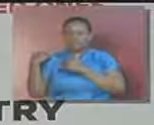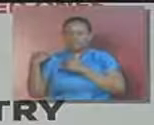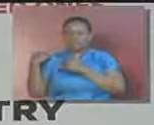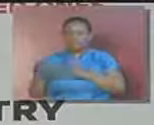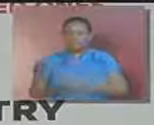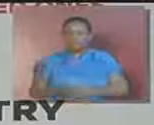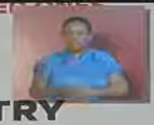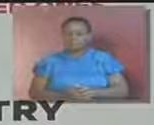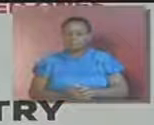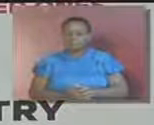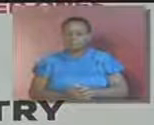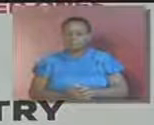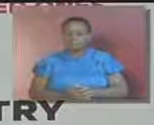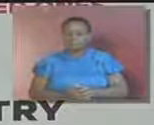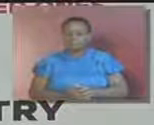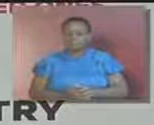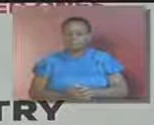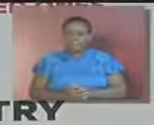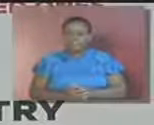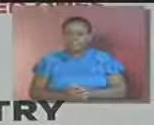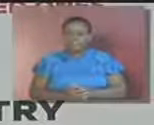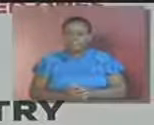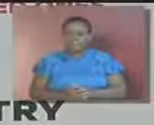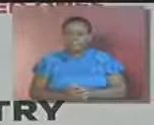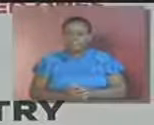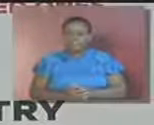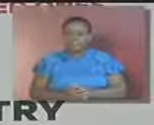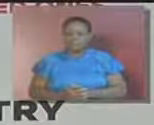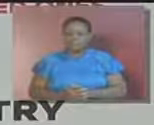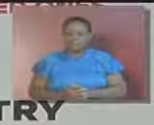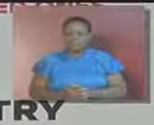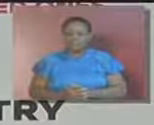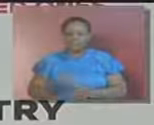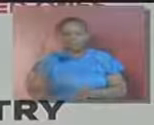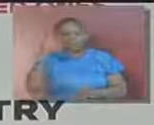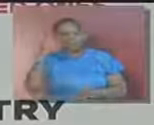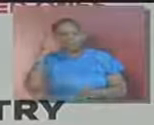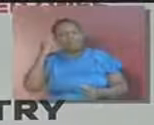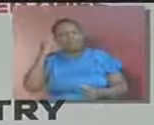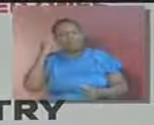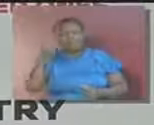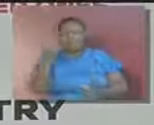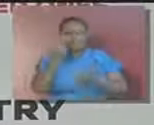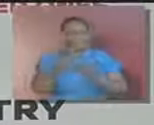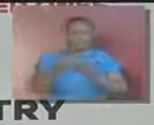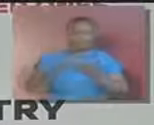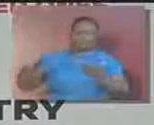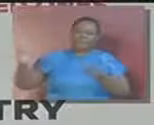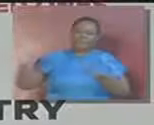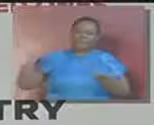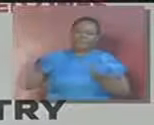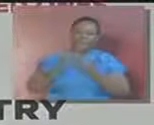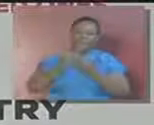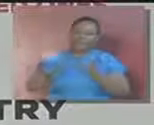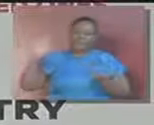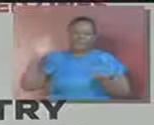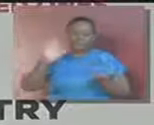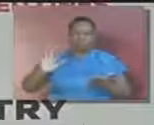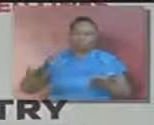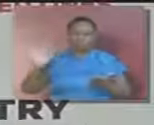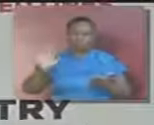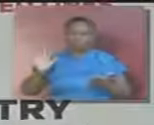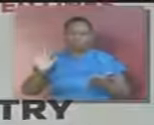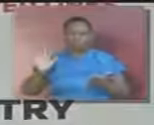responsibility. You may recall about 2-3 weeks ago, there was the unfortunate link in